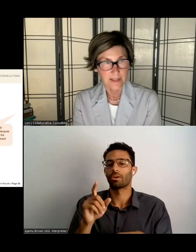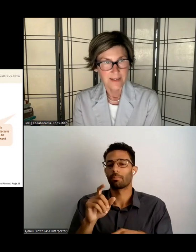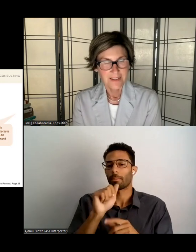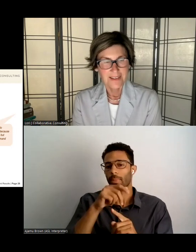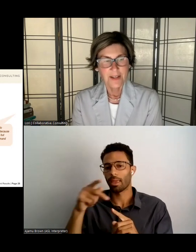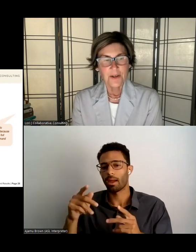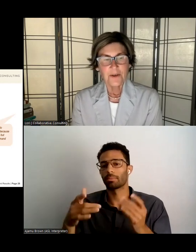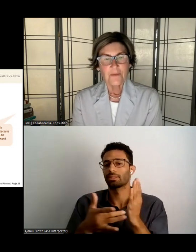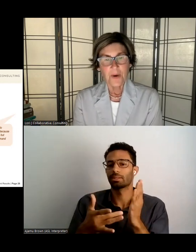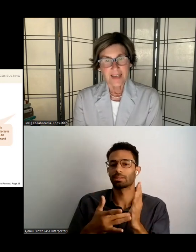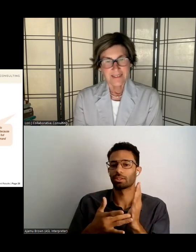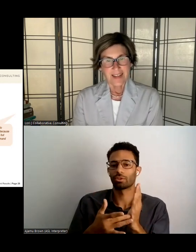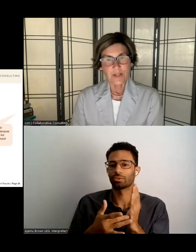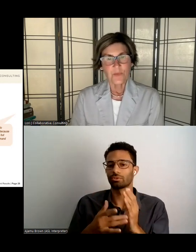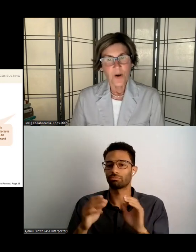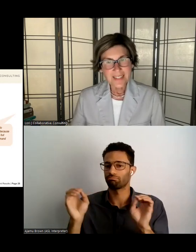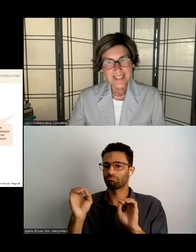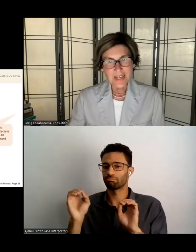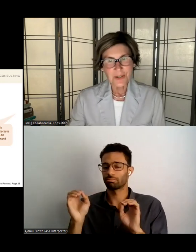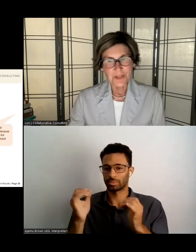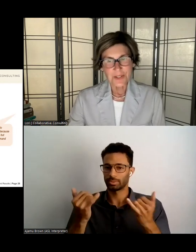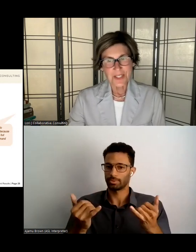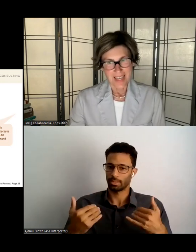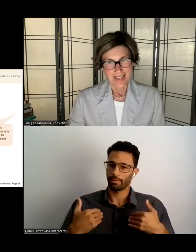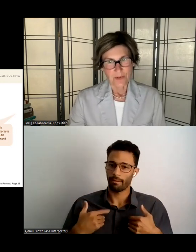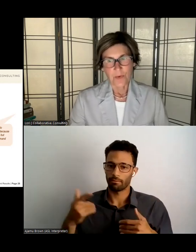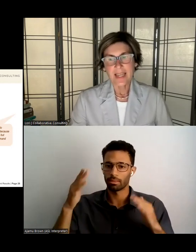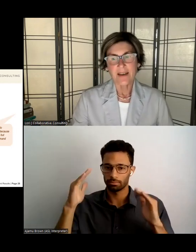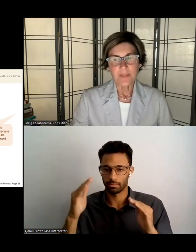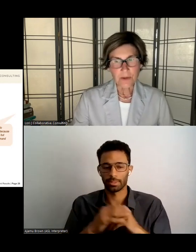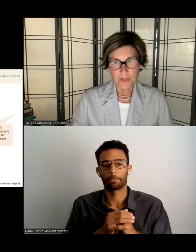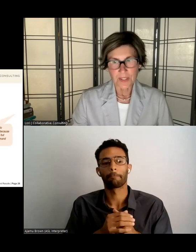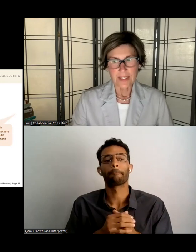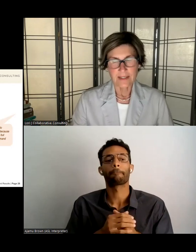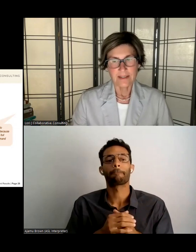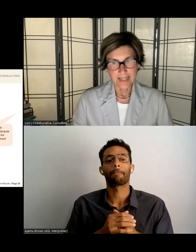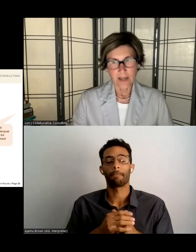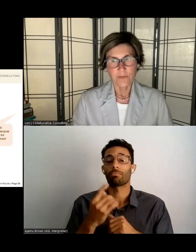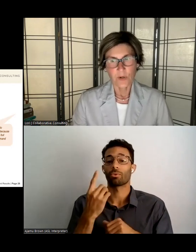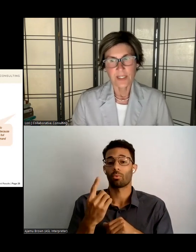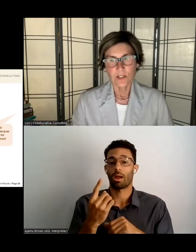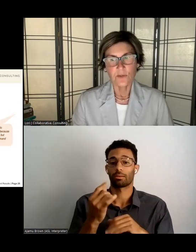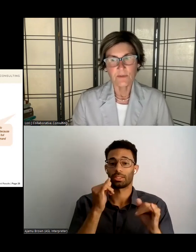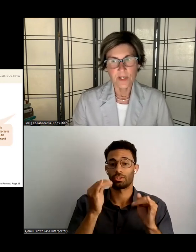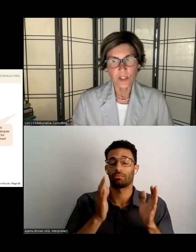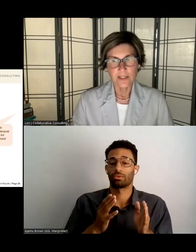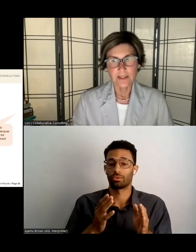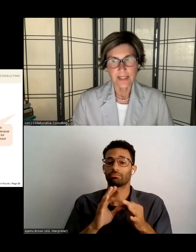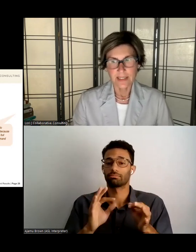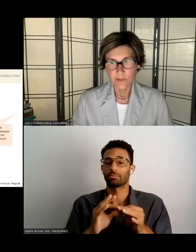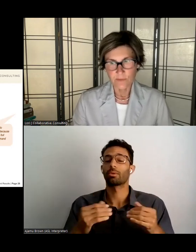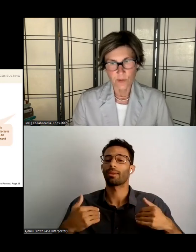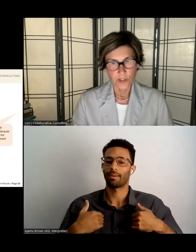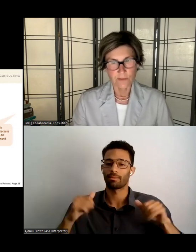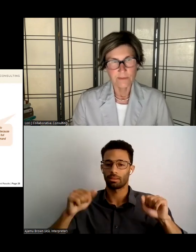existed. But as one stakeholder said, we have the ability in California to envision